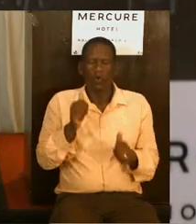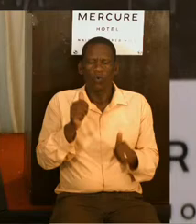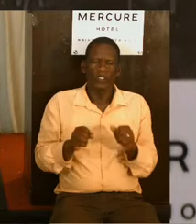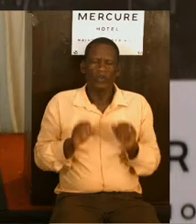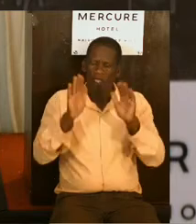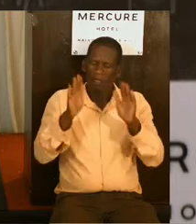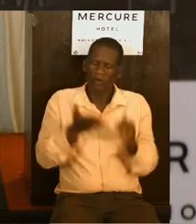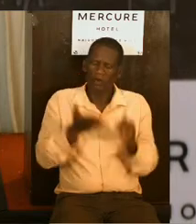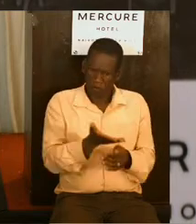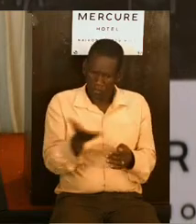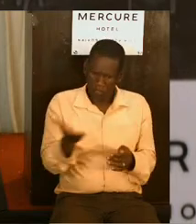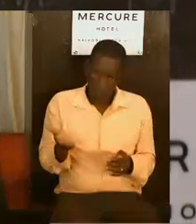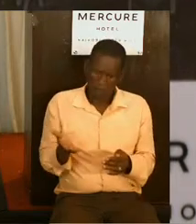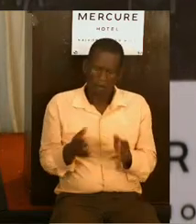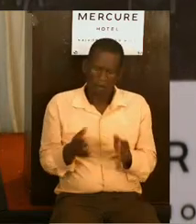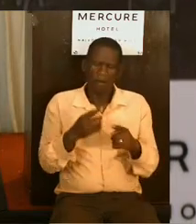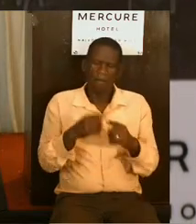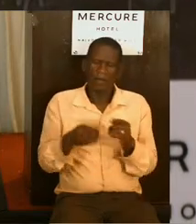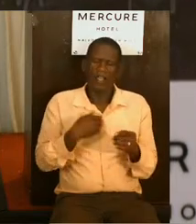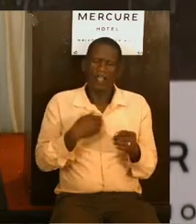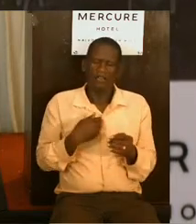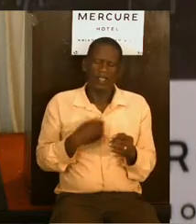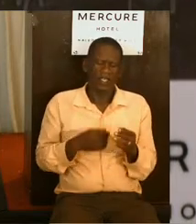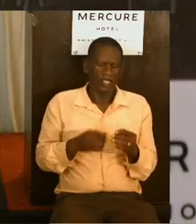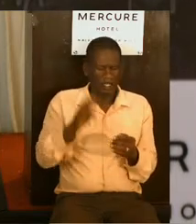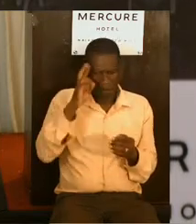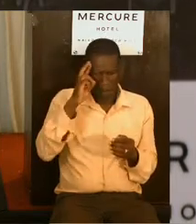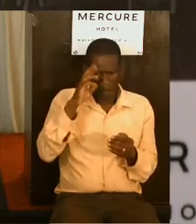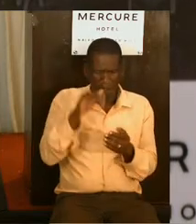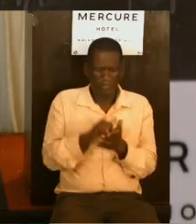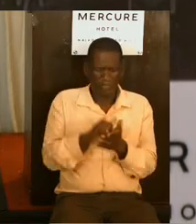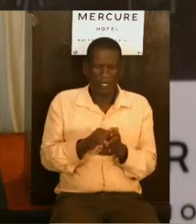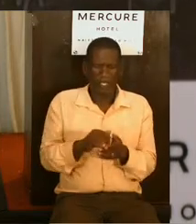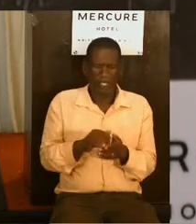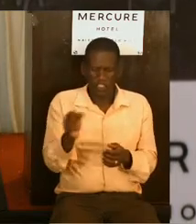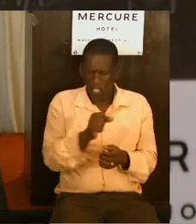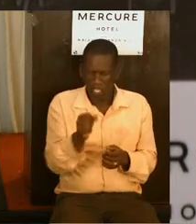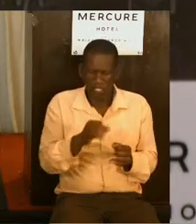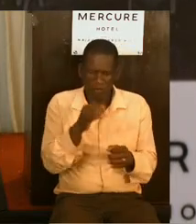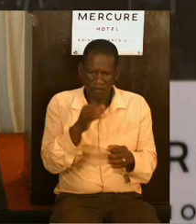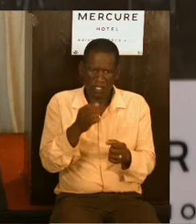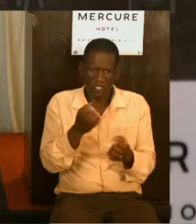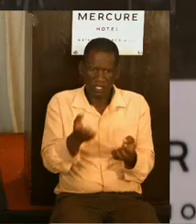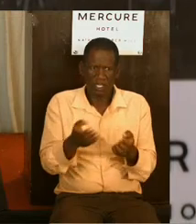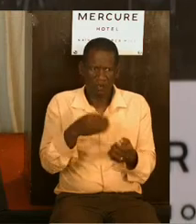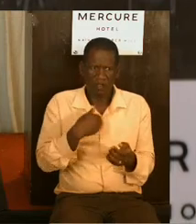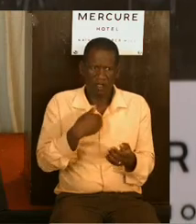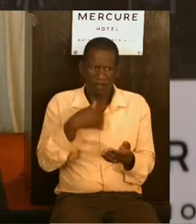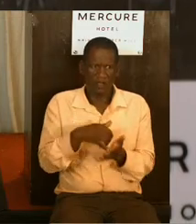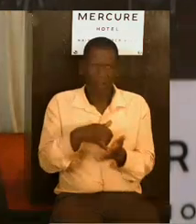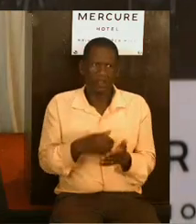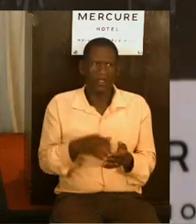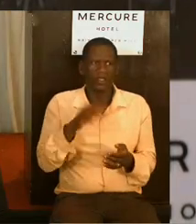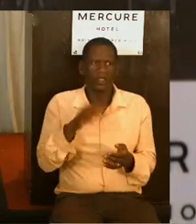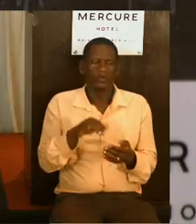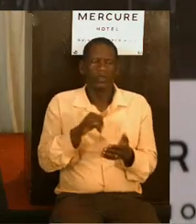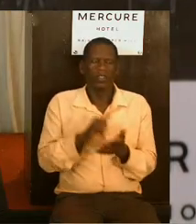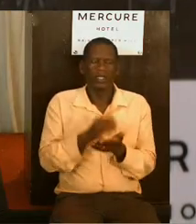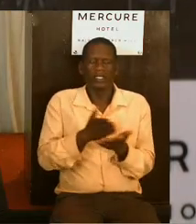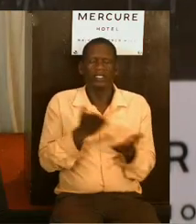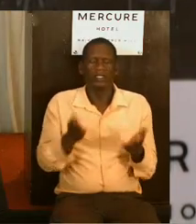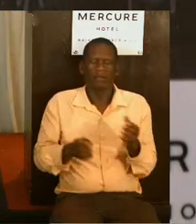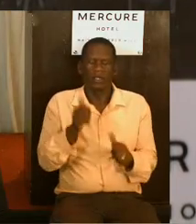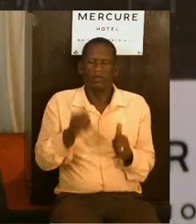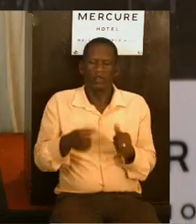relevance to them but having at the background the wisdom of age if they do need your help so that's something